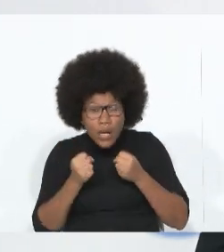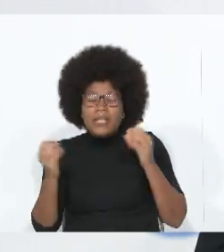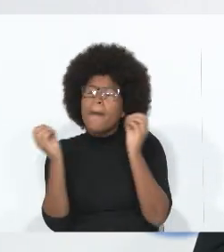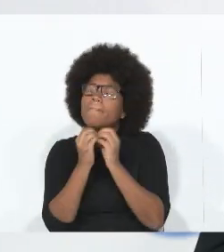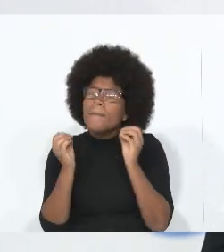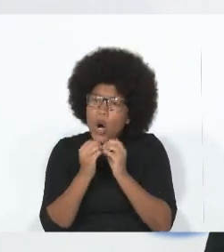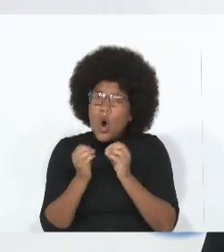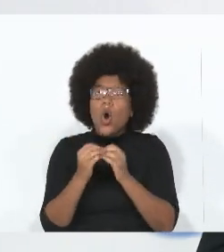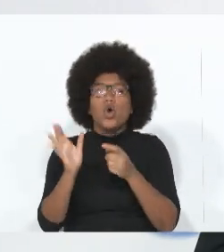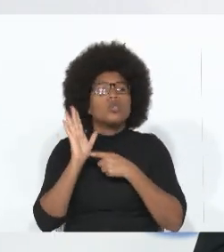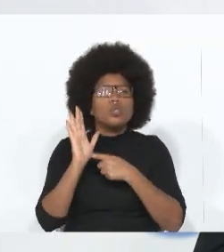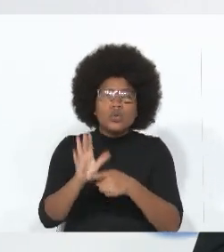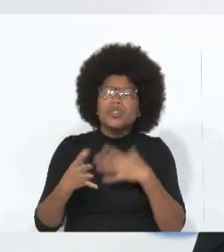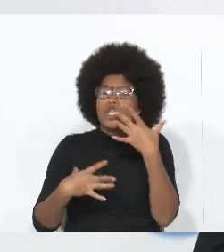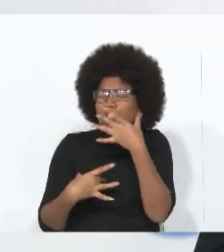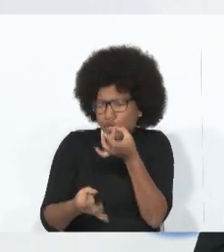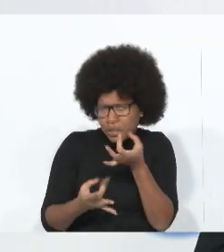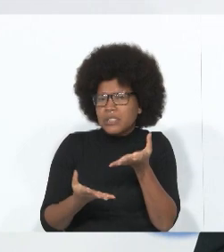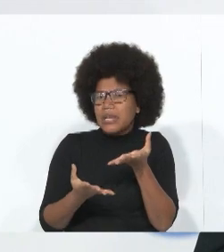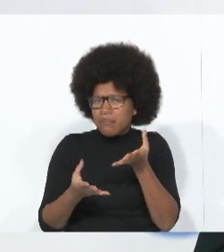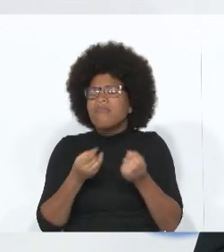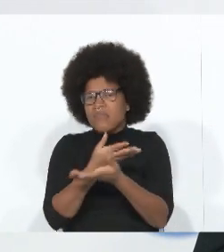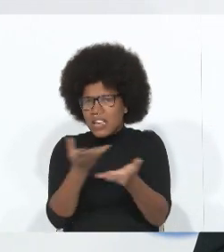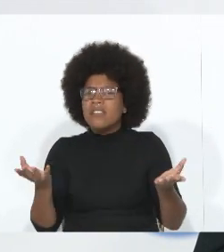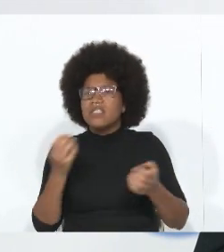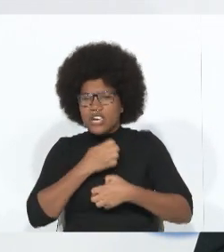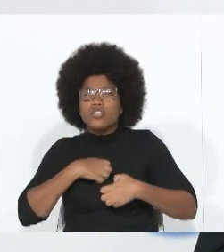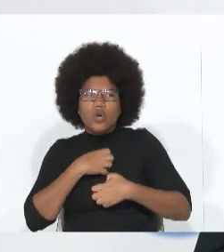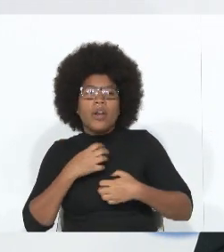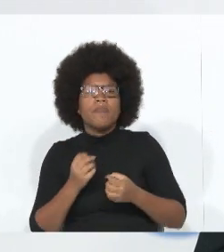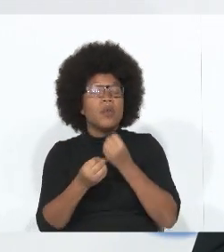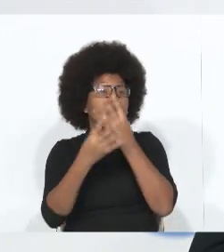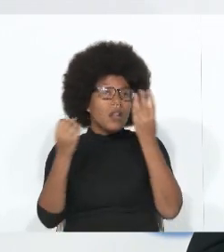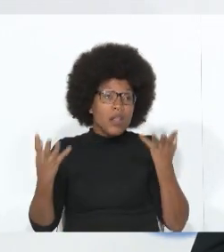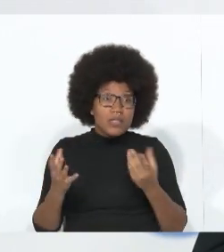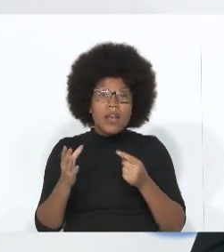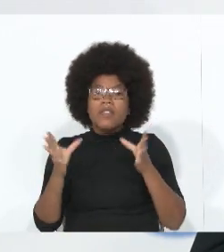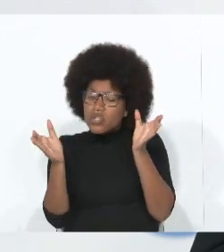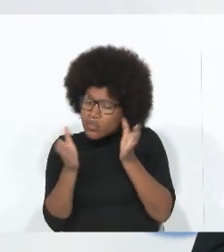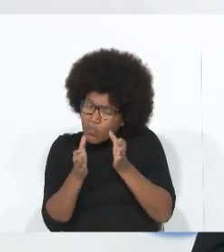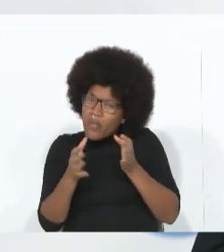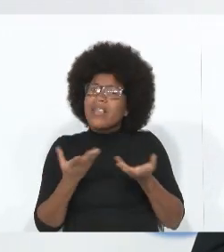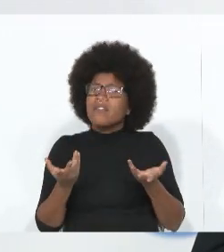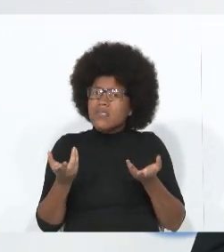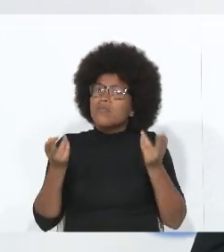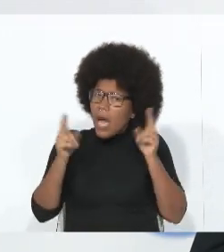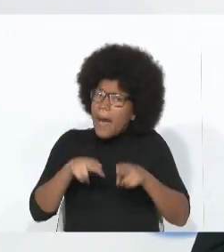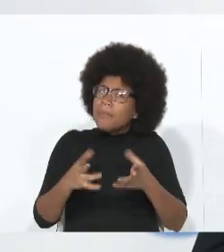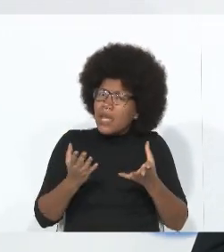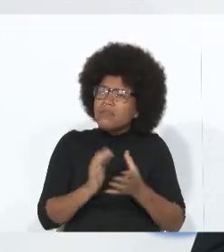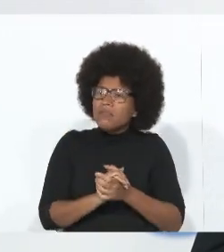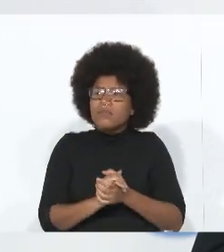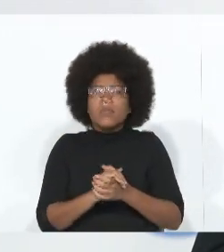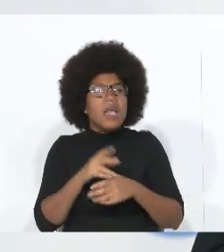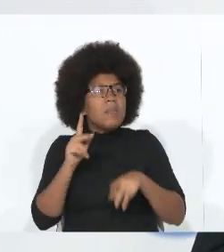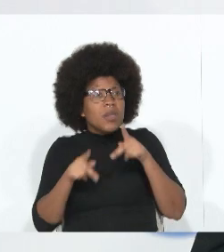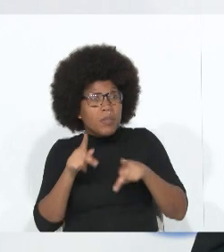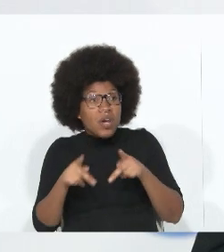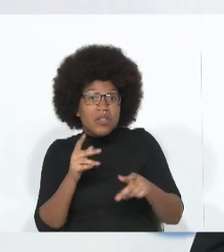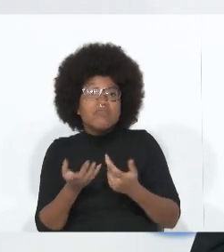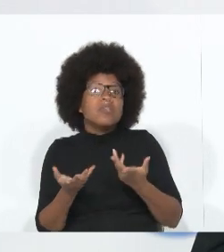content, more interesting content. There was a lot of small things that were produced. You know,